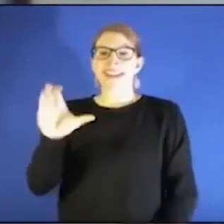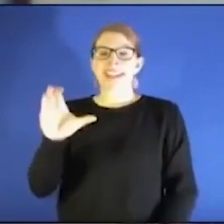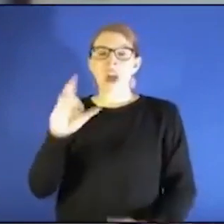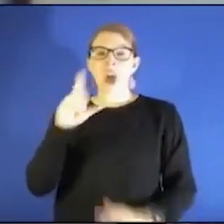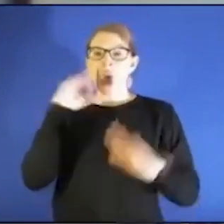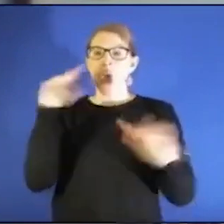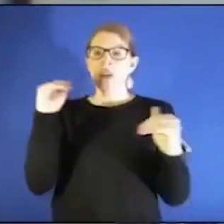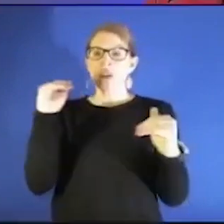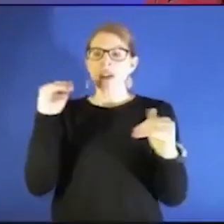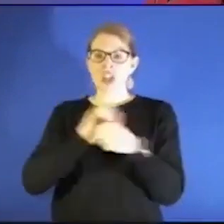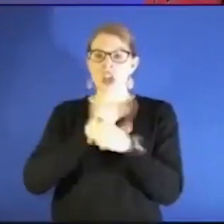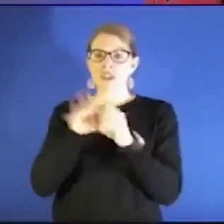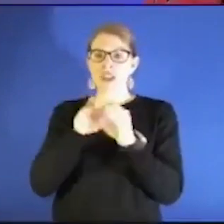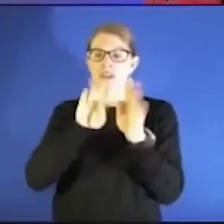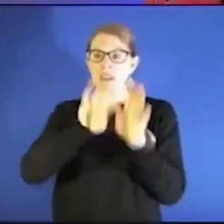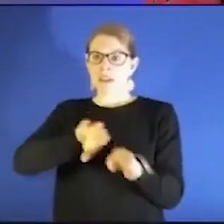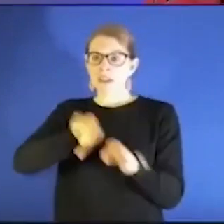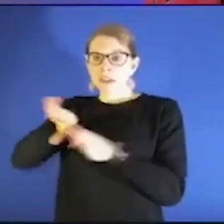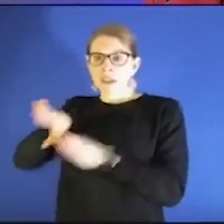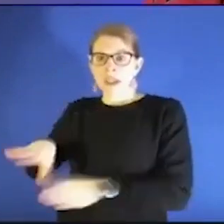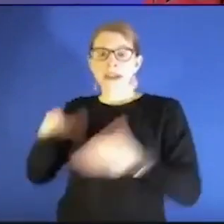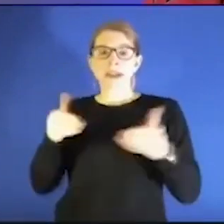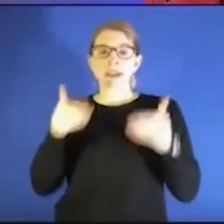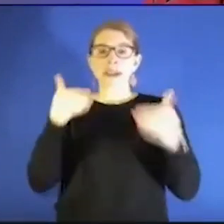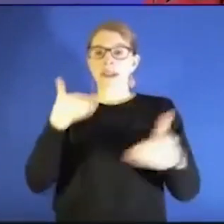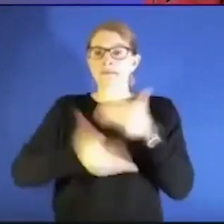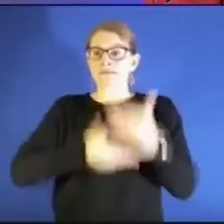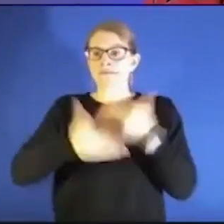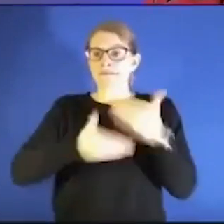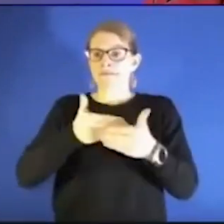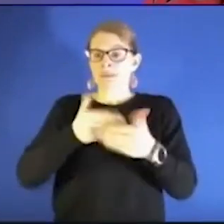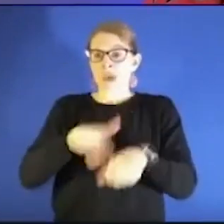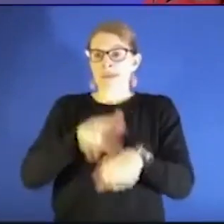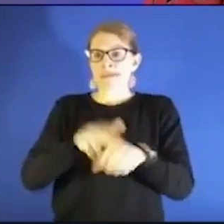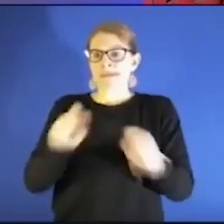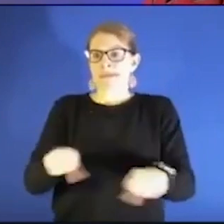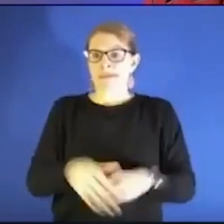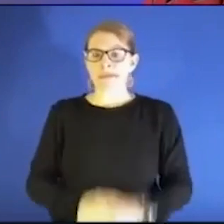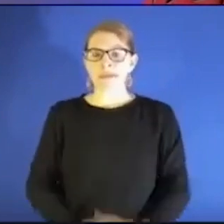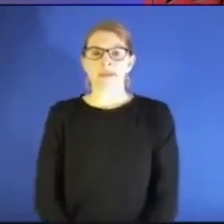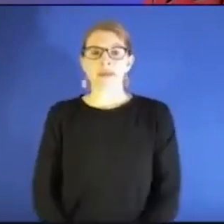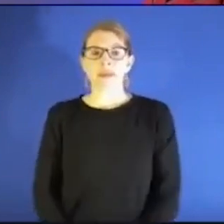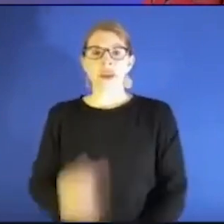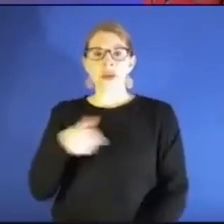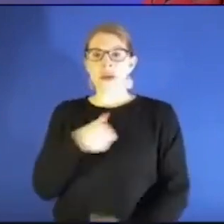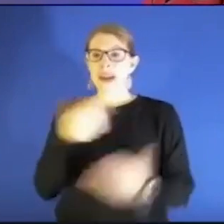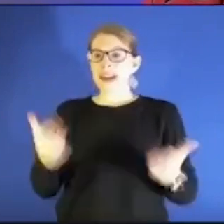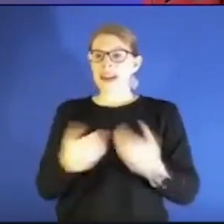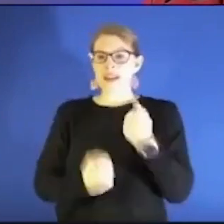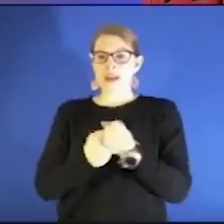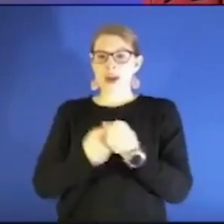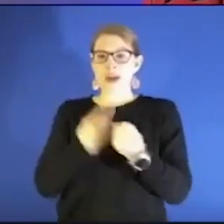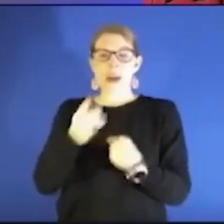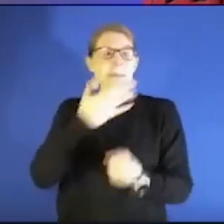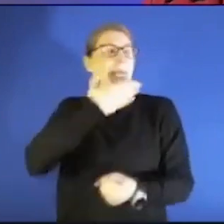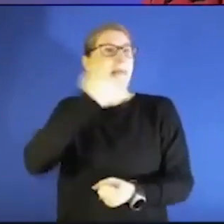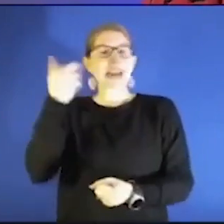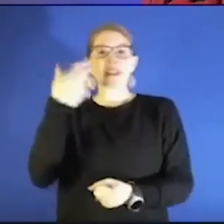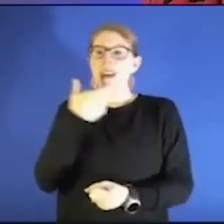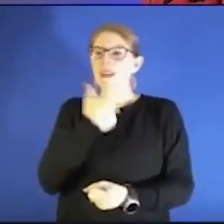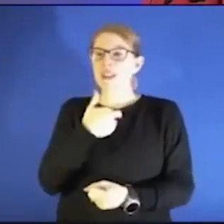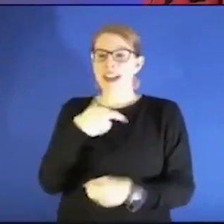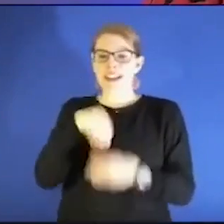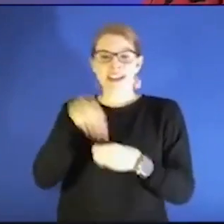and get back to doing what we all do best. Well, we are here to support you. We've got some of the best restaurants in the country. There's no